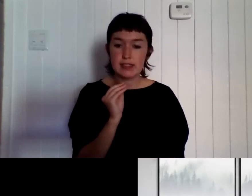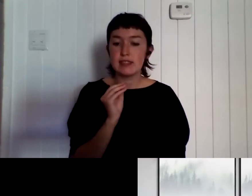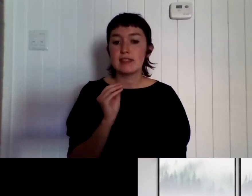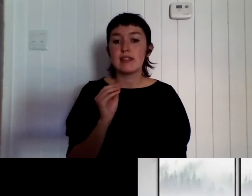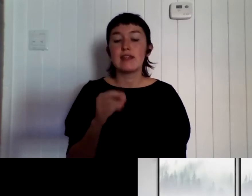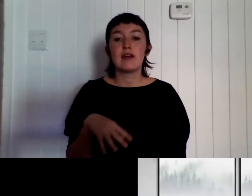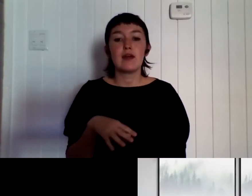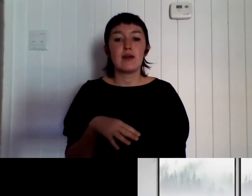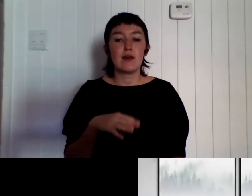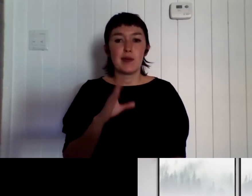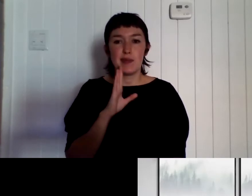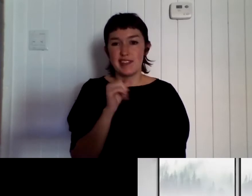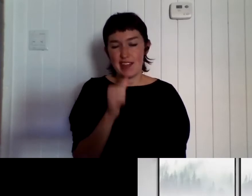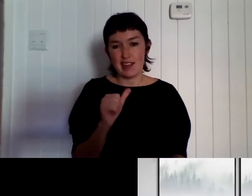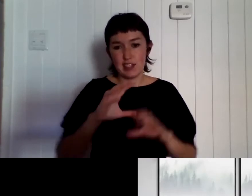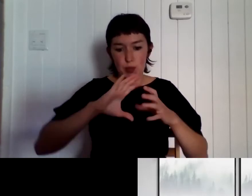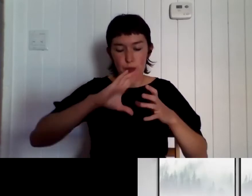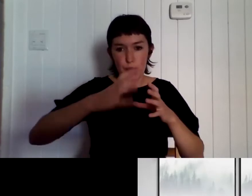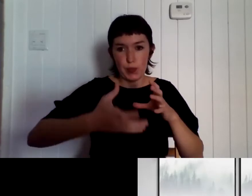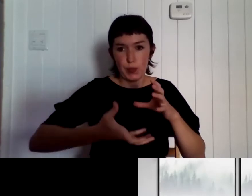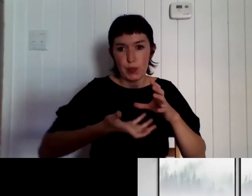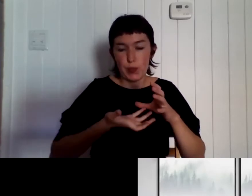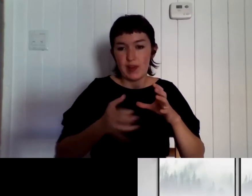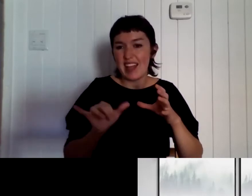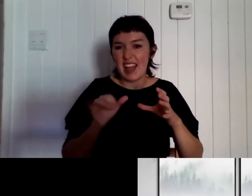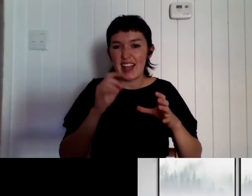like you might see in like a mouse, for example.